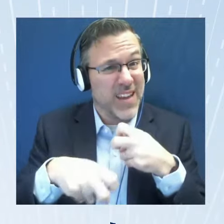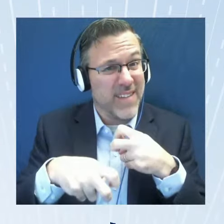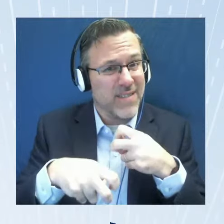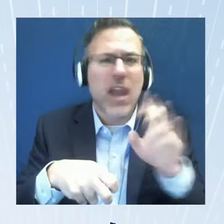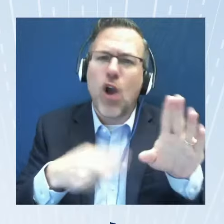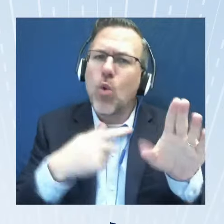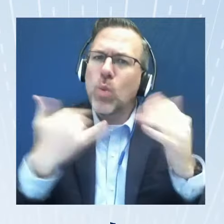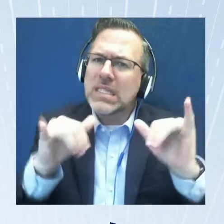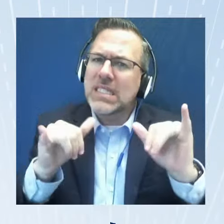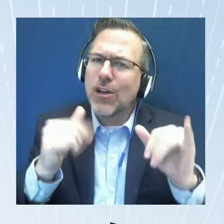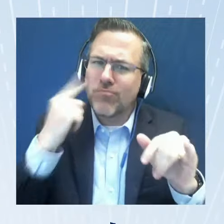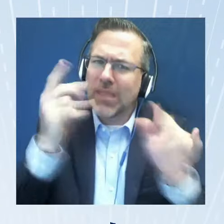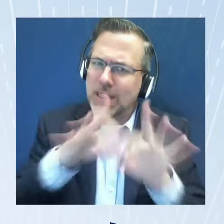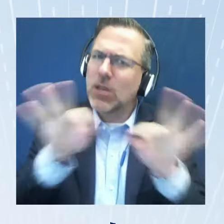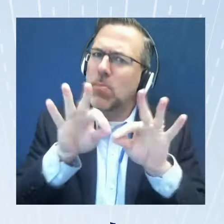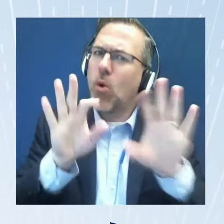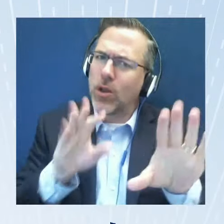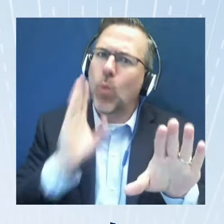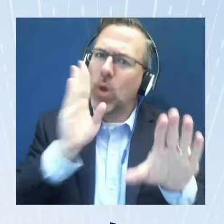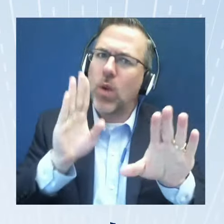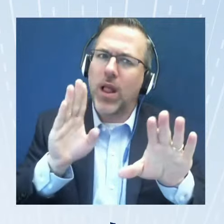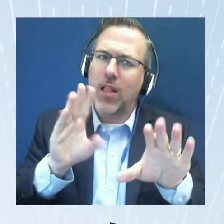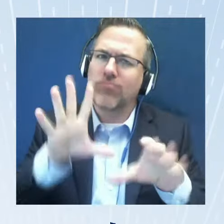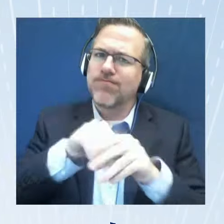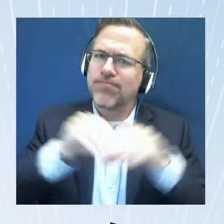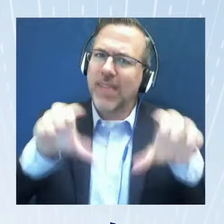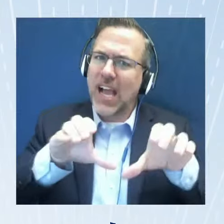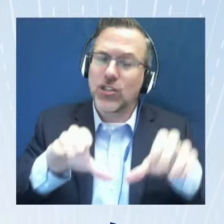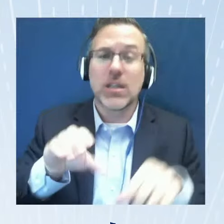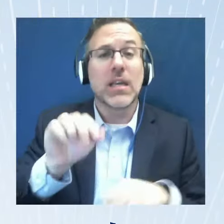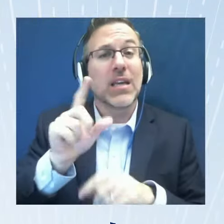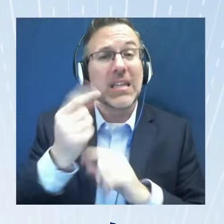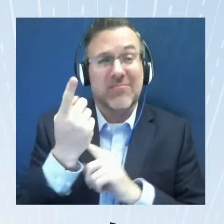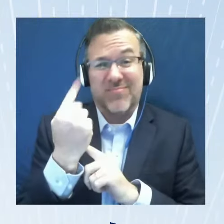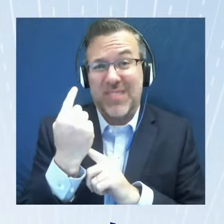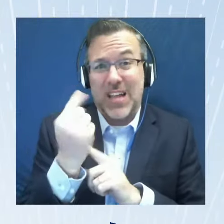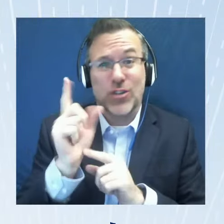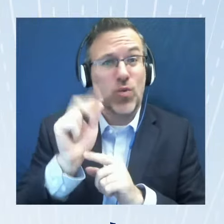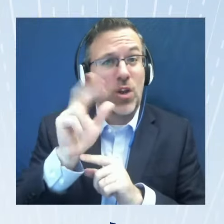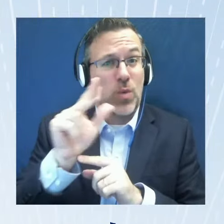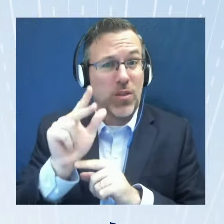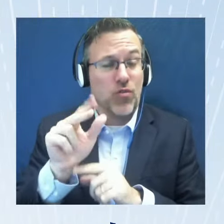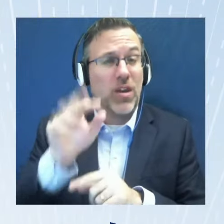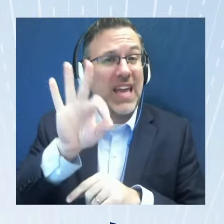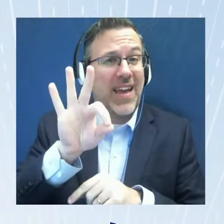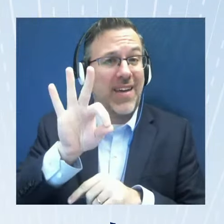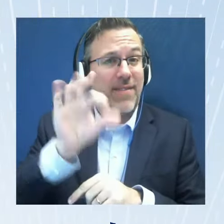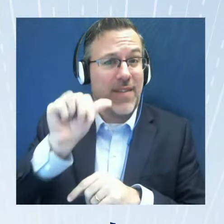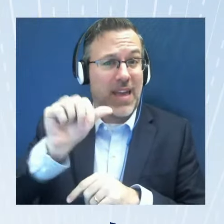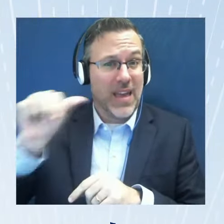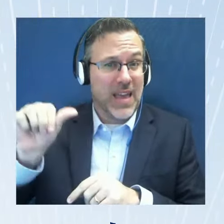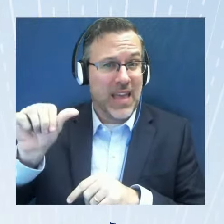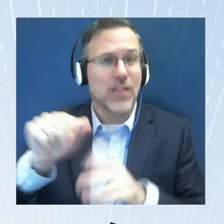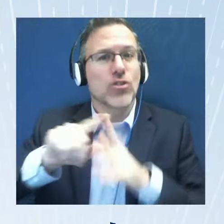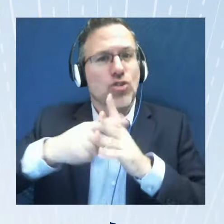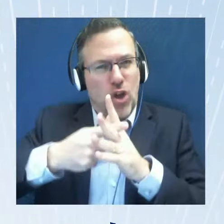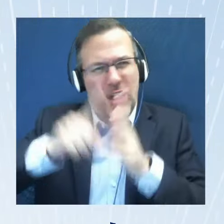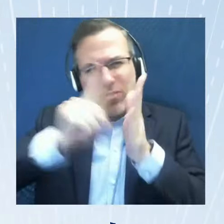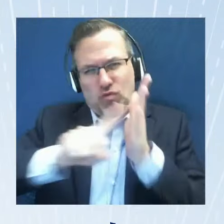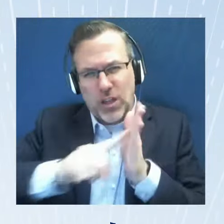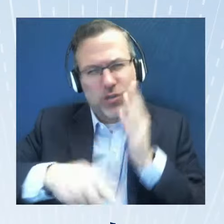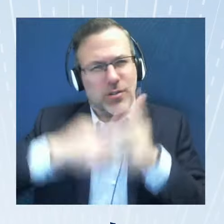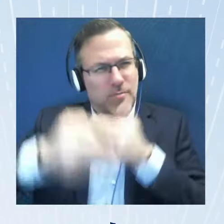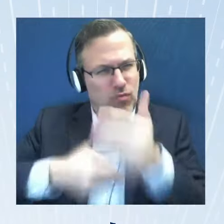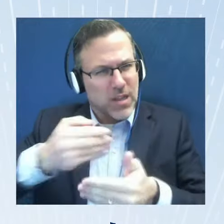direction. We view it as a reason to take action. So in 2023, last year, the FAA began the research process to start putting some of